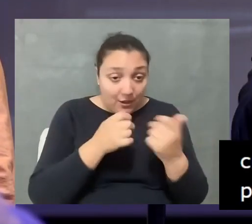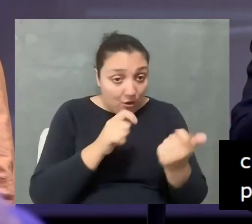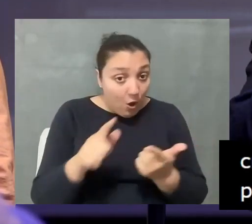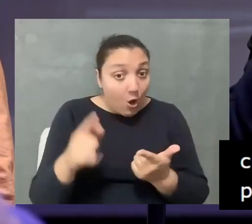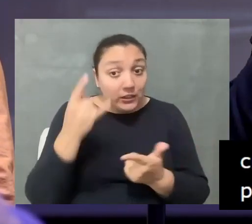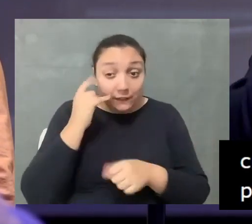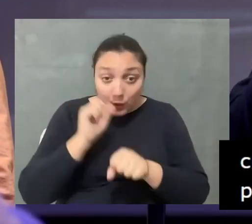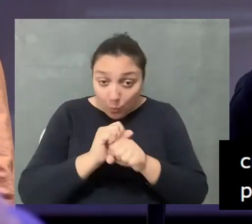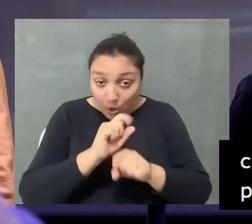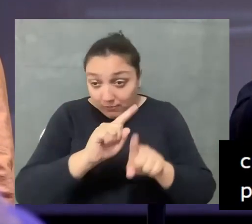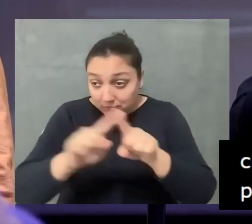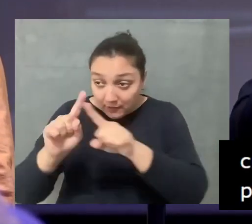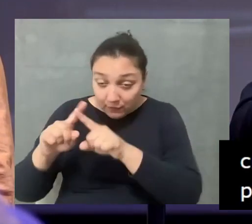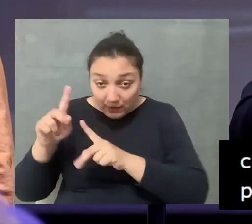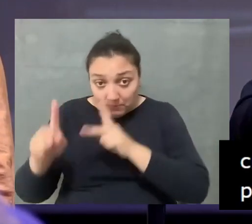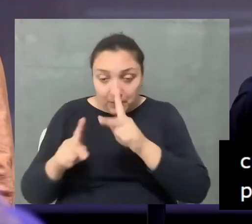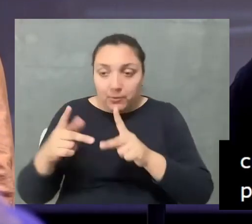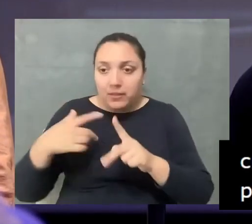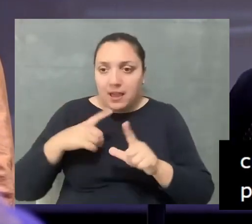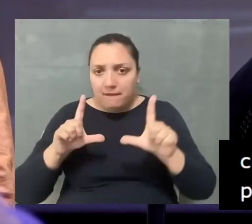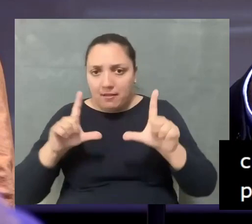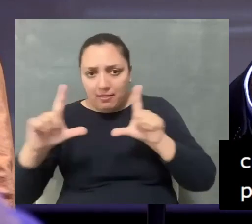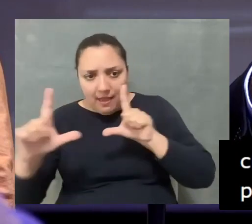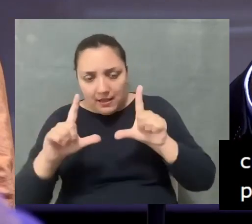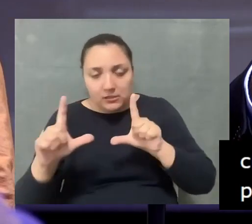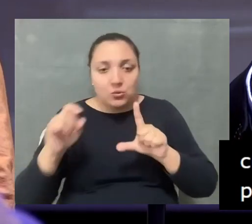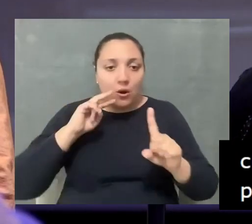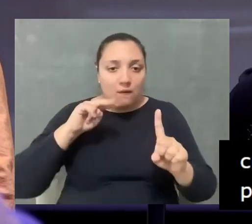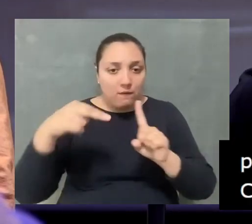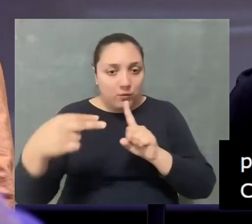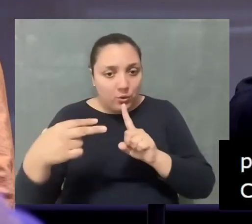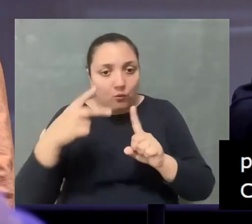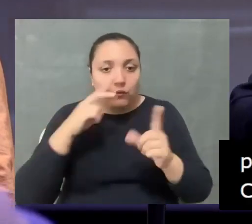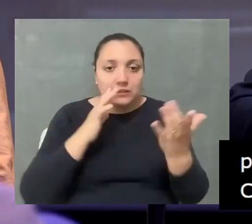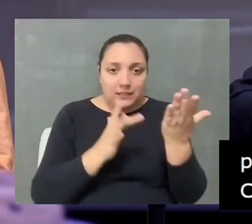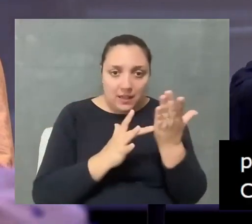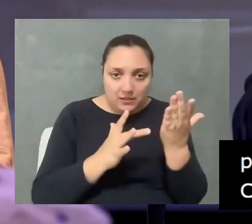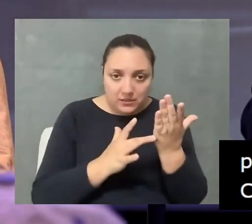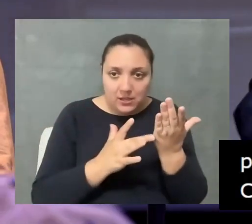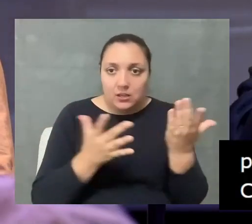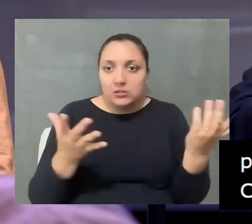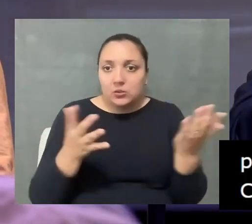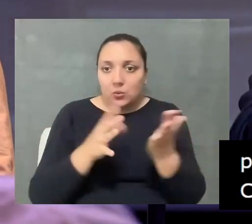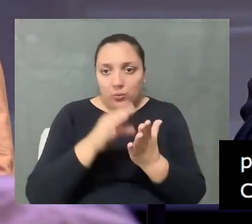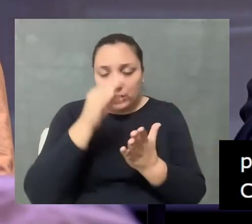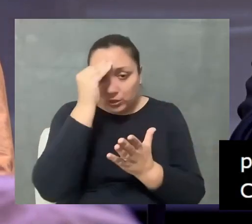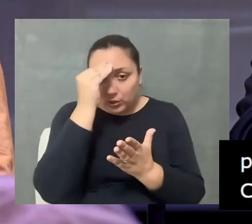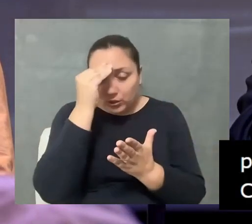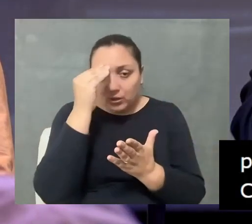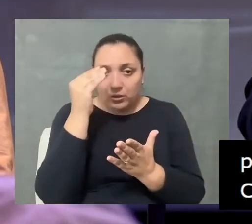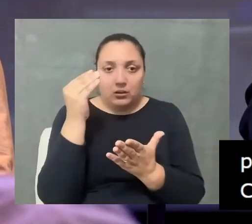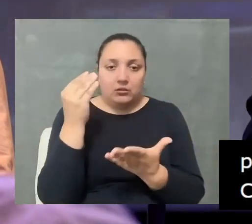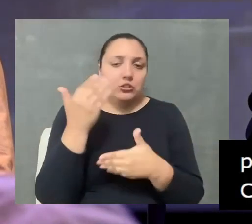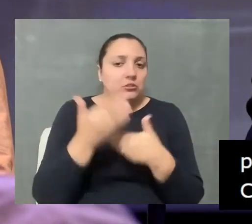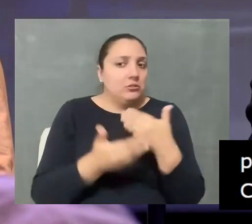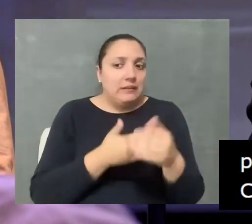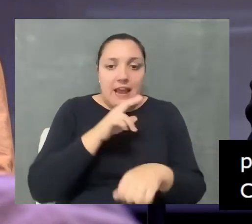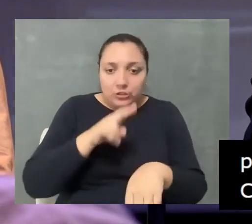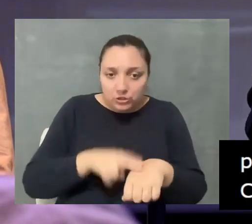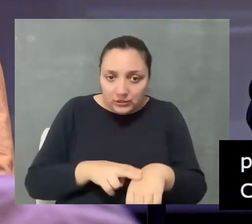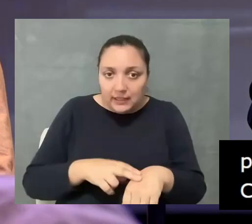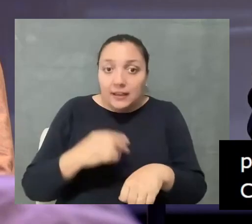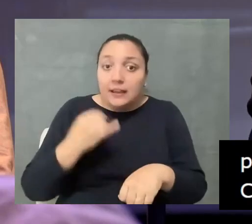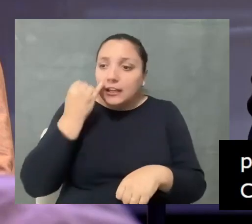constituencies, everybody has a lens or a point of view into the technology. So what we learned just organically was, if you work with